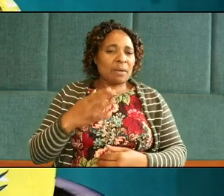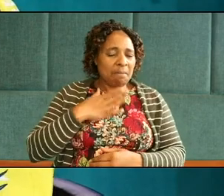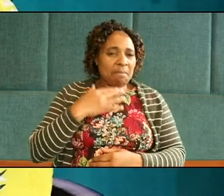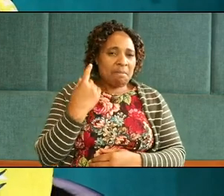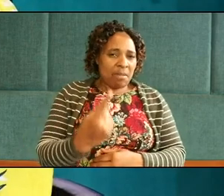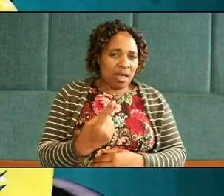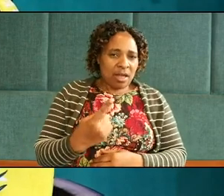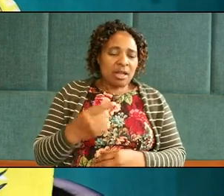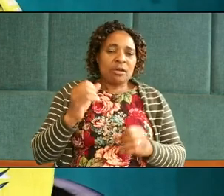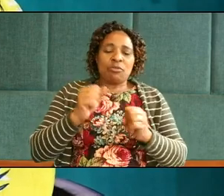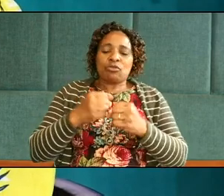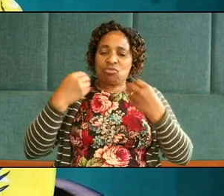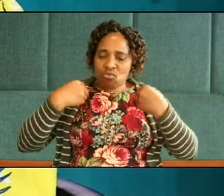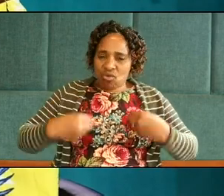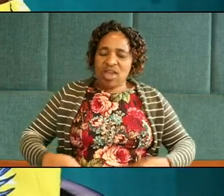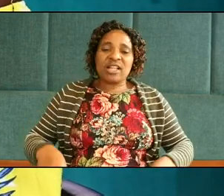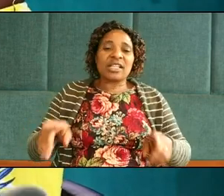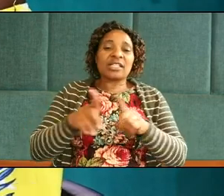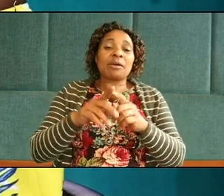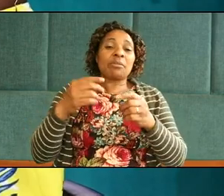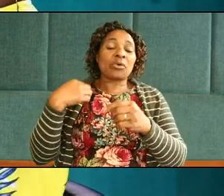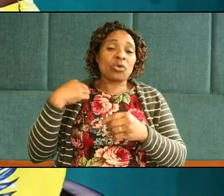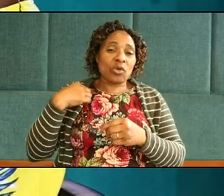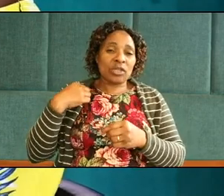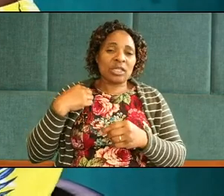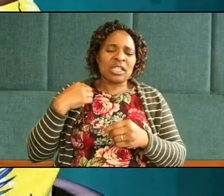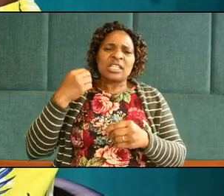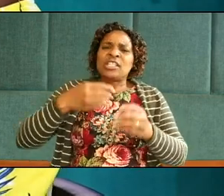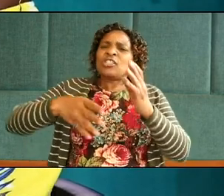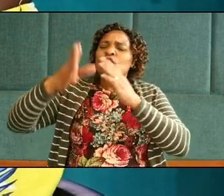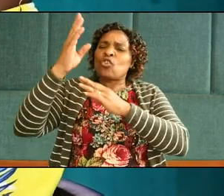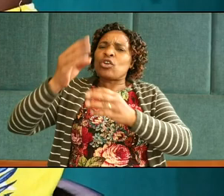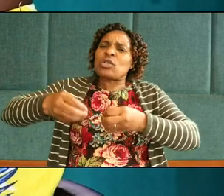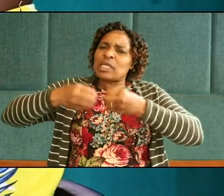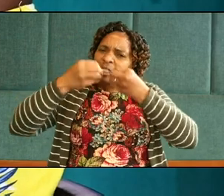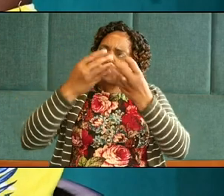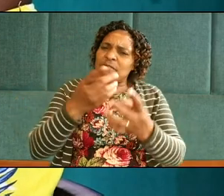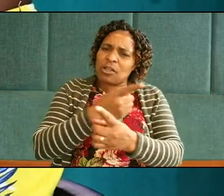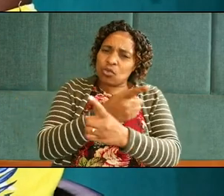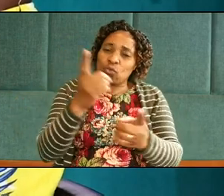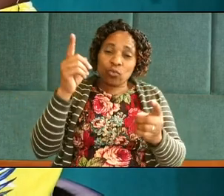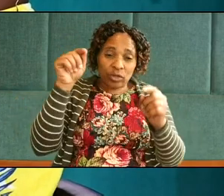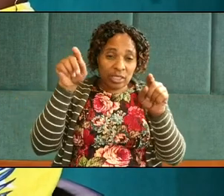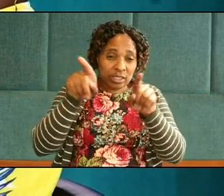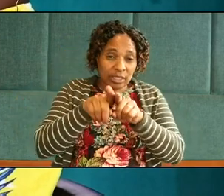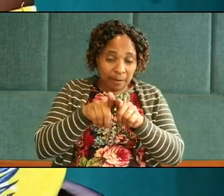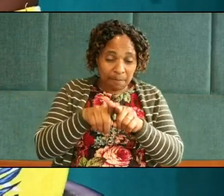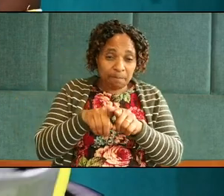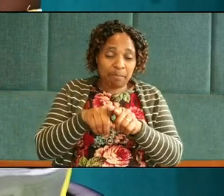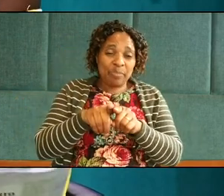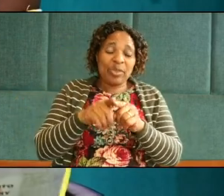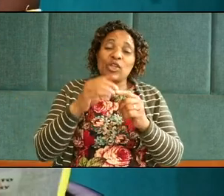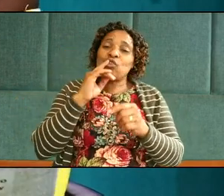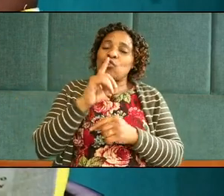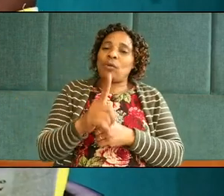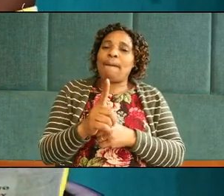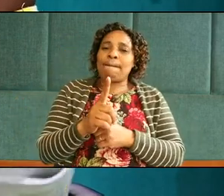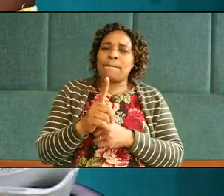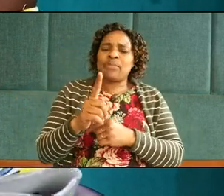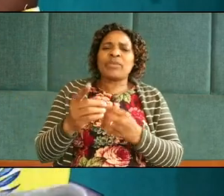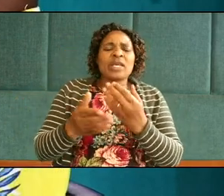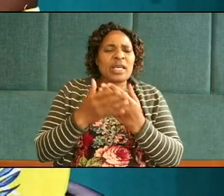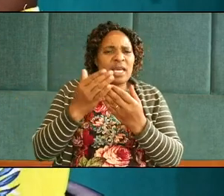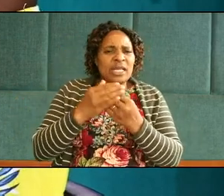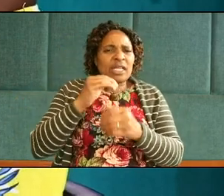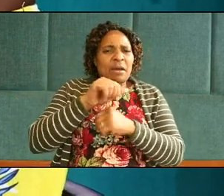I can't wear such a cloth. It's God that created you with that taste. So He cares